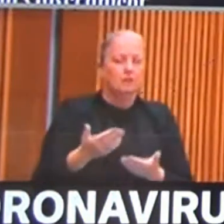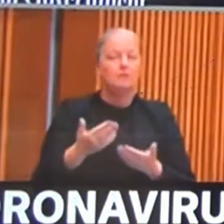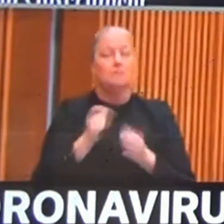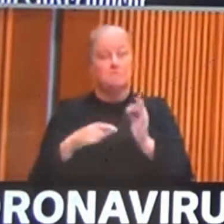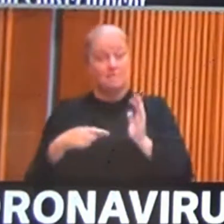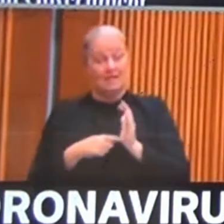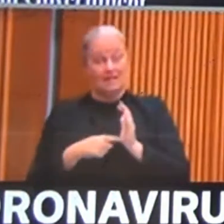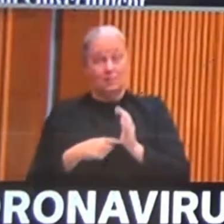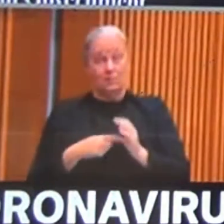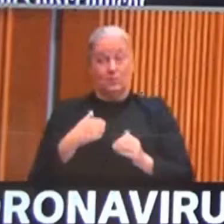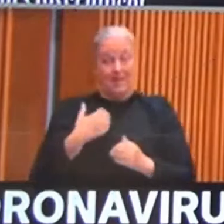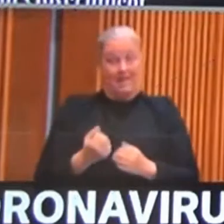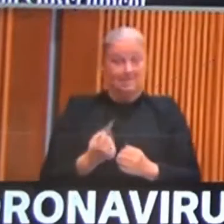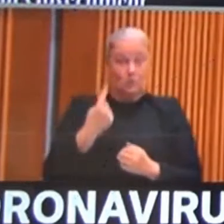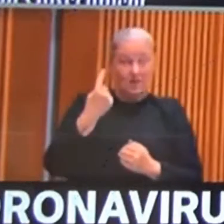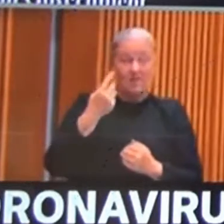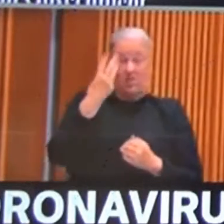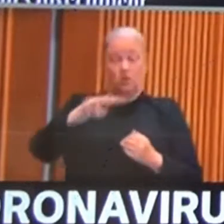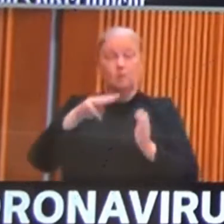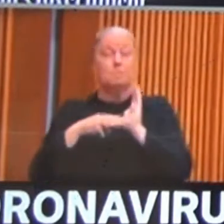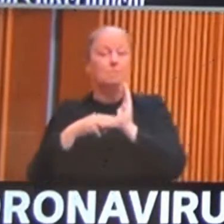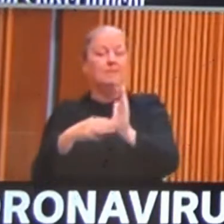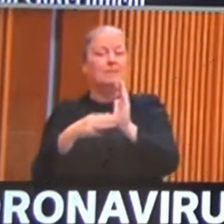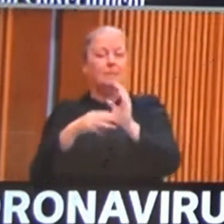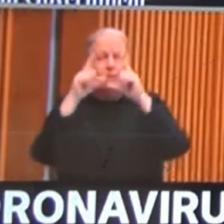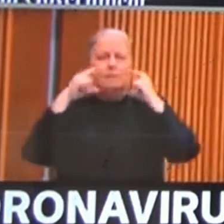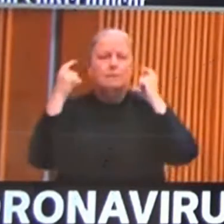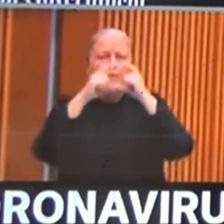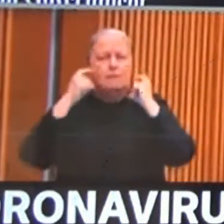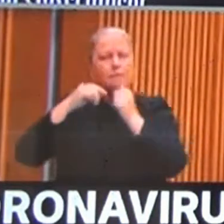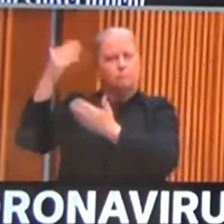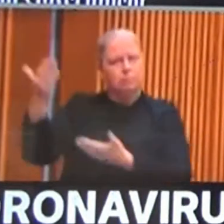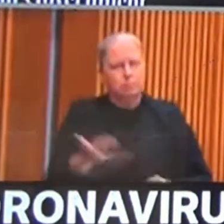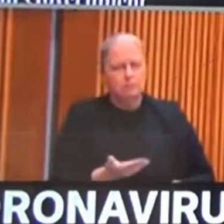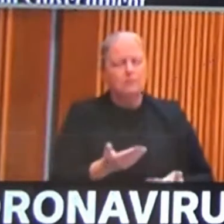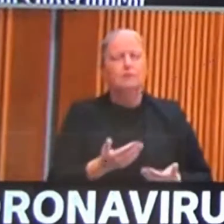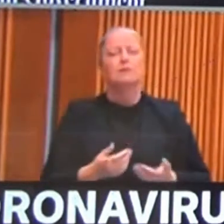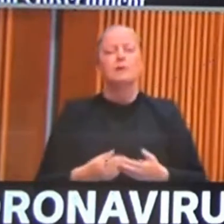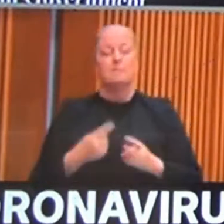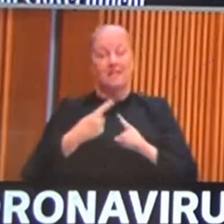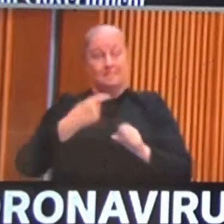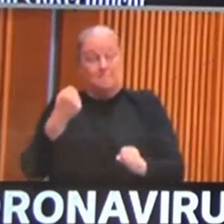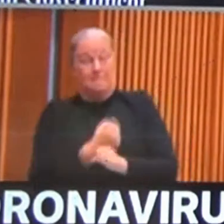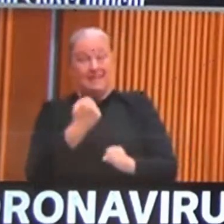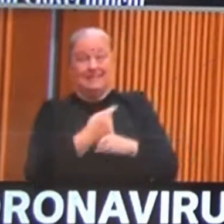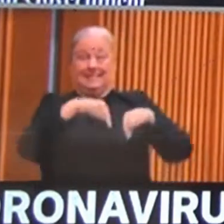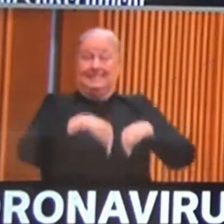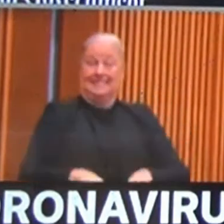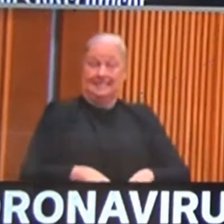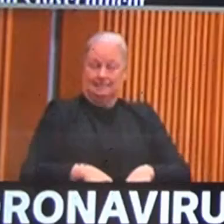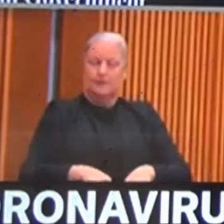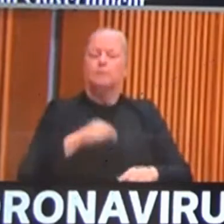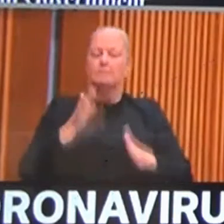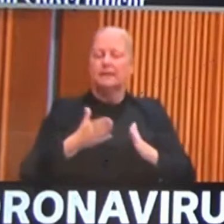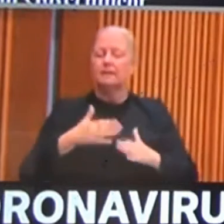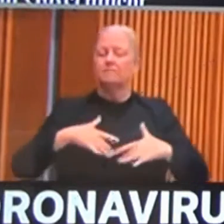first importation of 30 million masks, and we have the domestic production looking more certain and